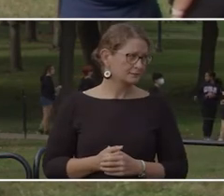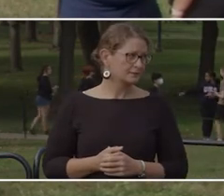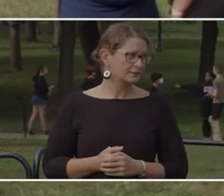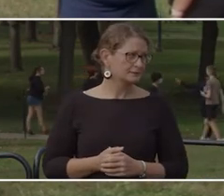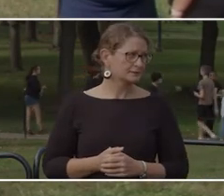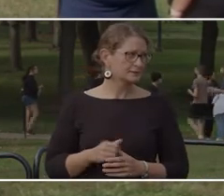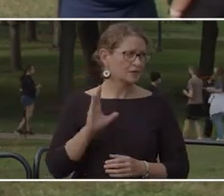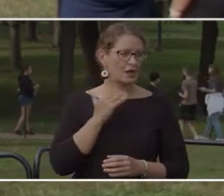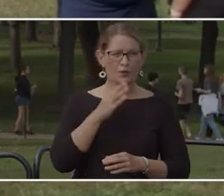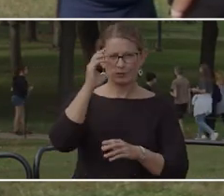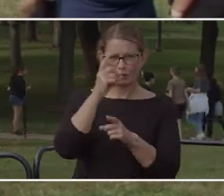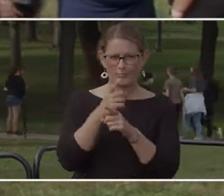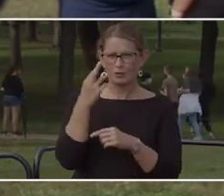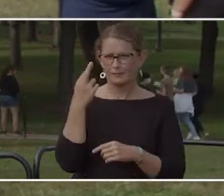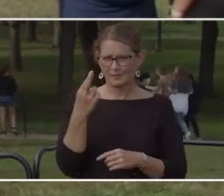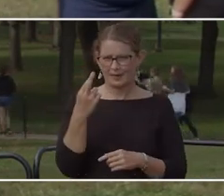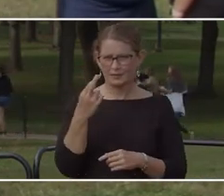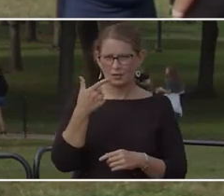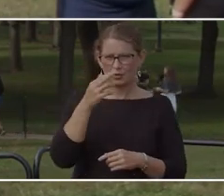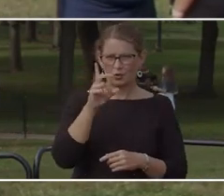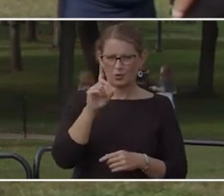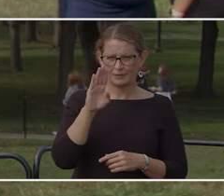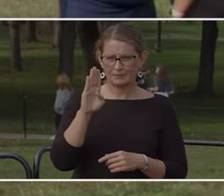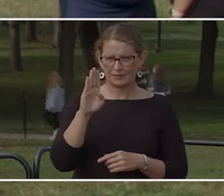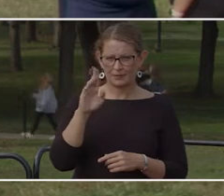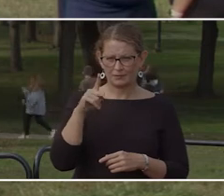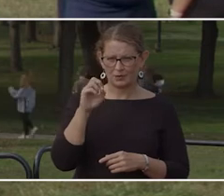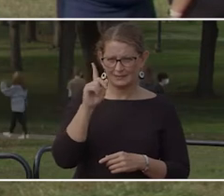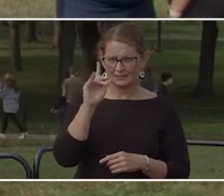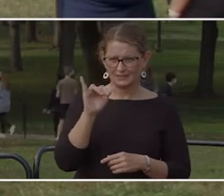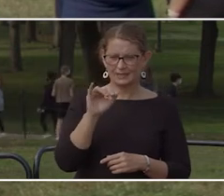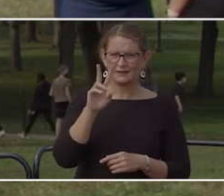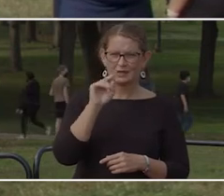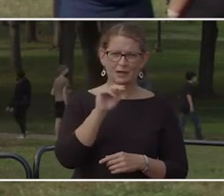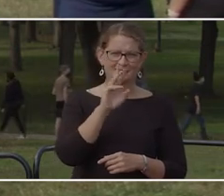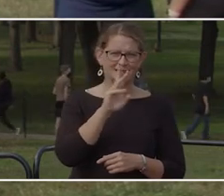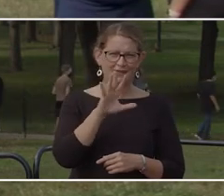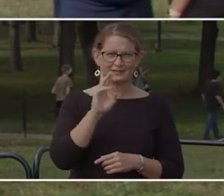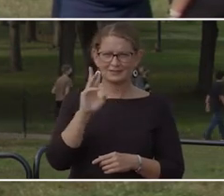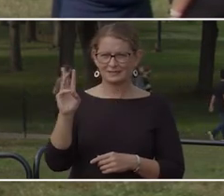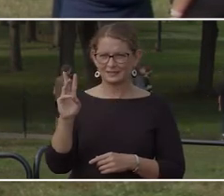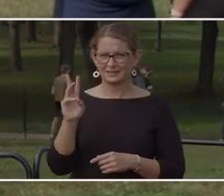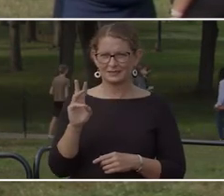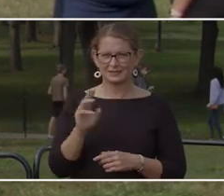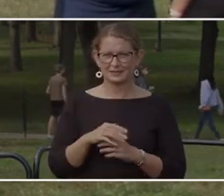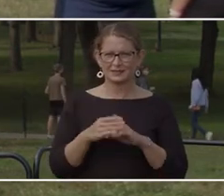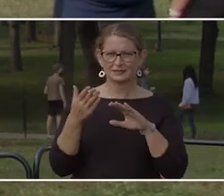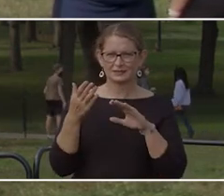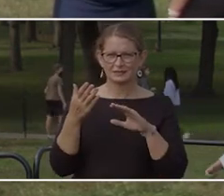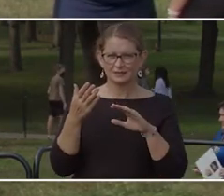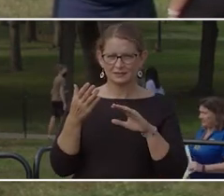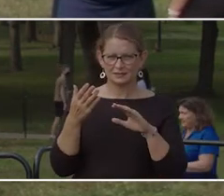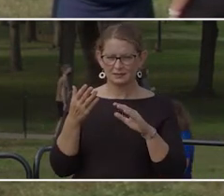My brother and best friend, Gordon B. Porterfield, Vietnam 65-66, survived Idring Valley,